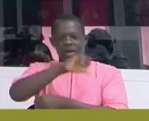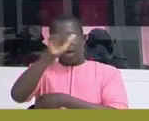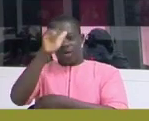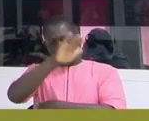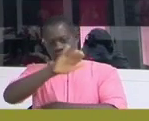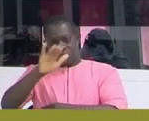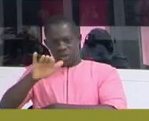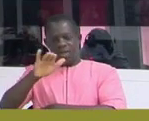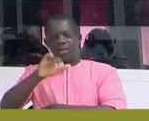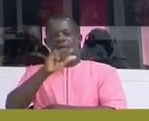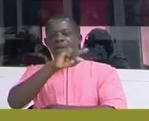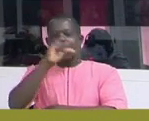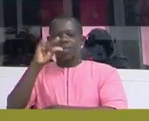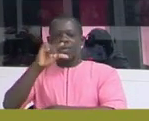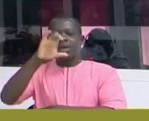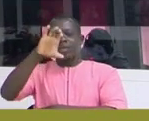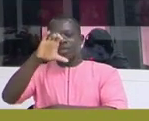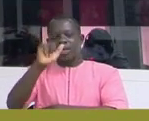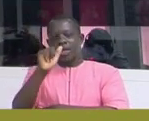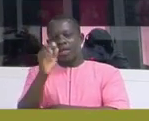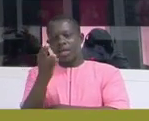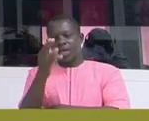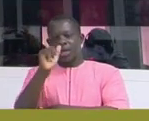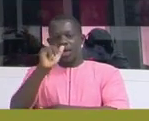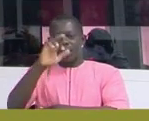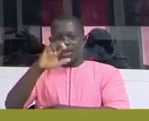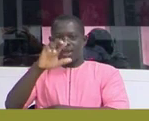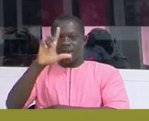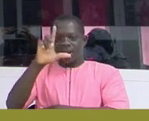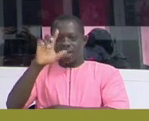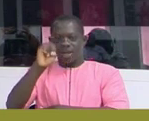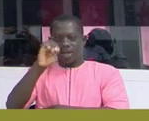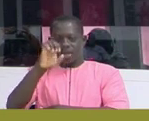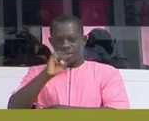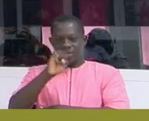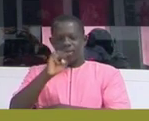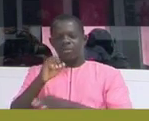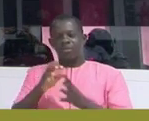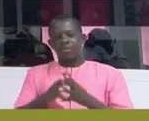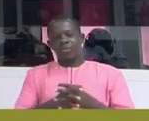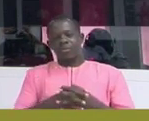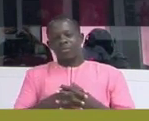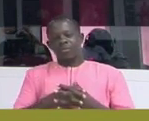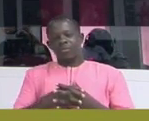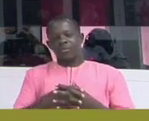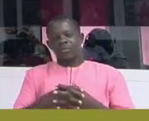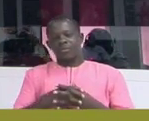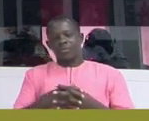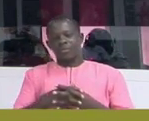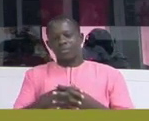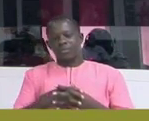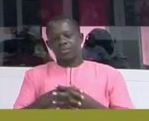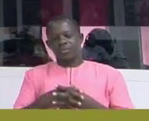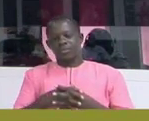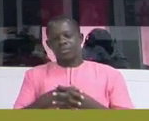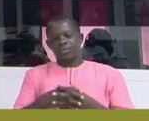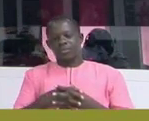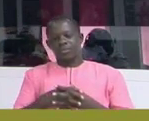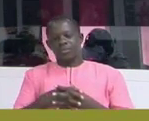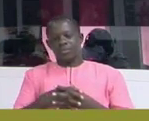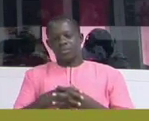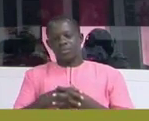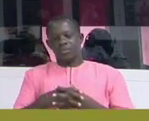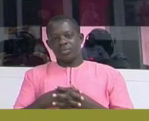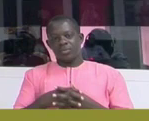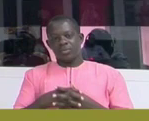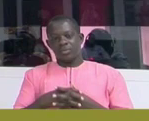was there was one other Nigerian involved in the deal but we were not always in good boots. He's now married and I think